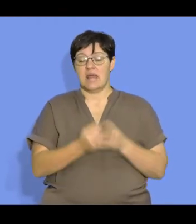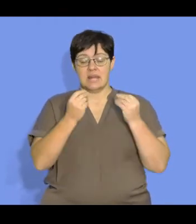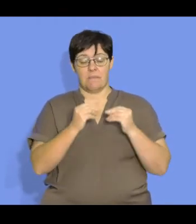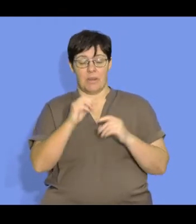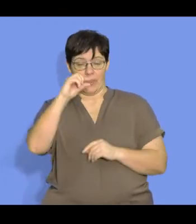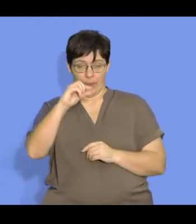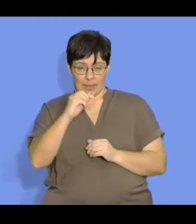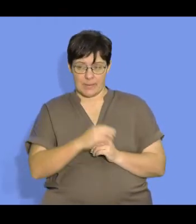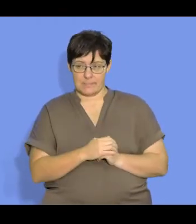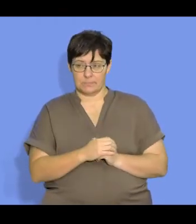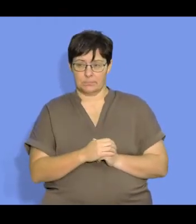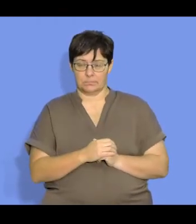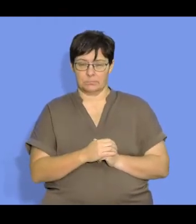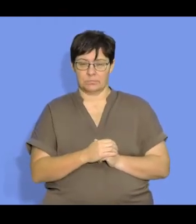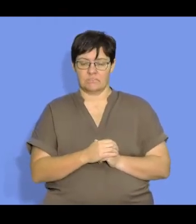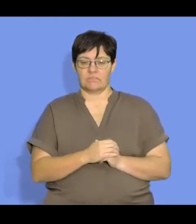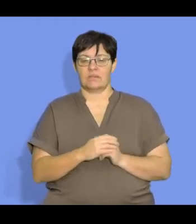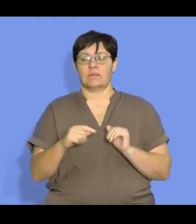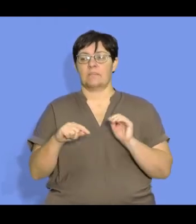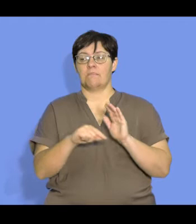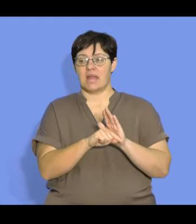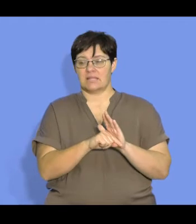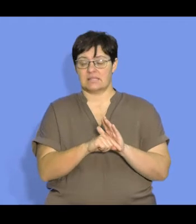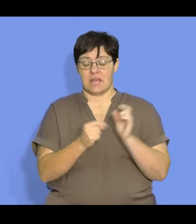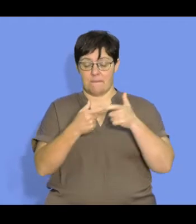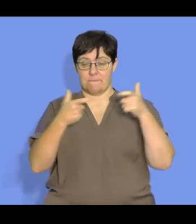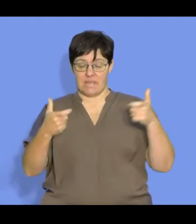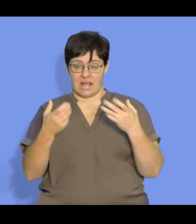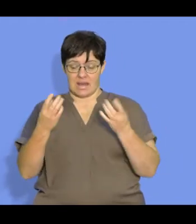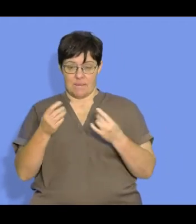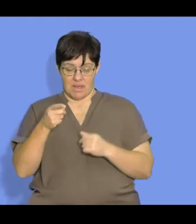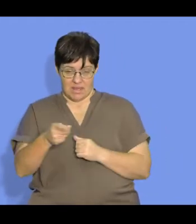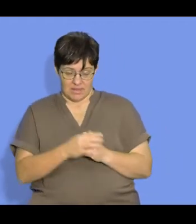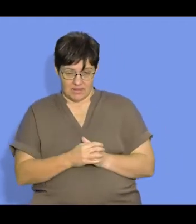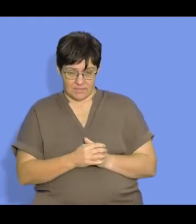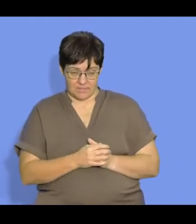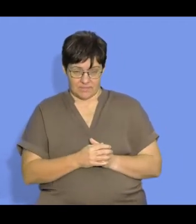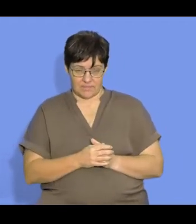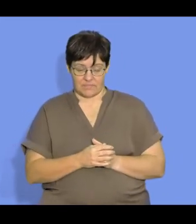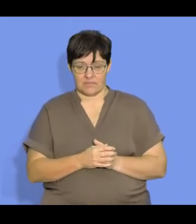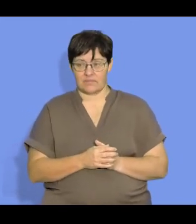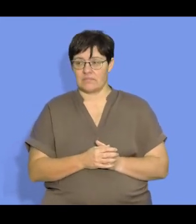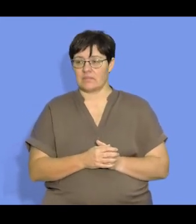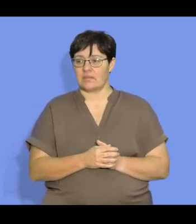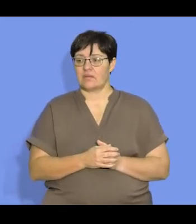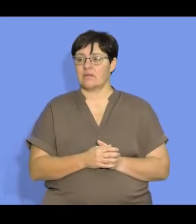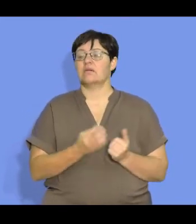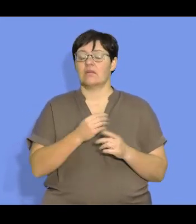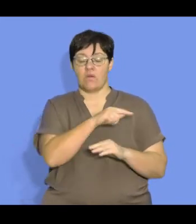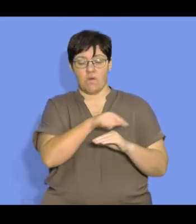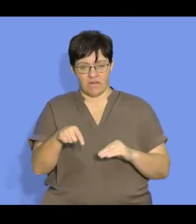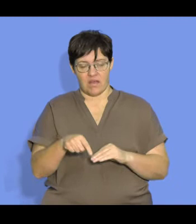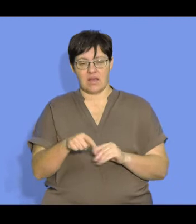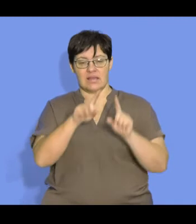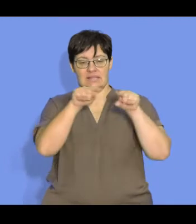number, small mass, minus a bigger number for mass, and that will be